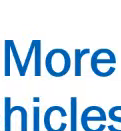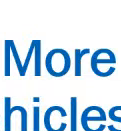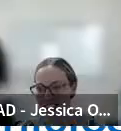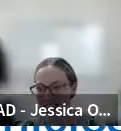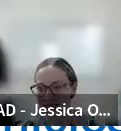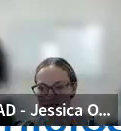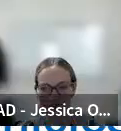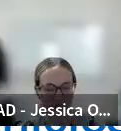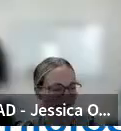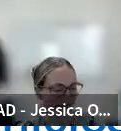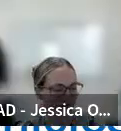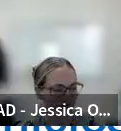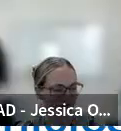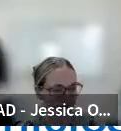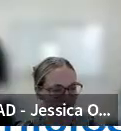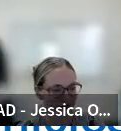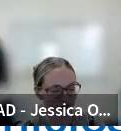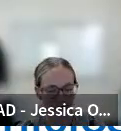Thanks, Everett.